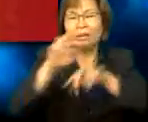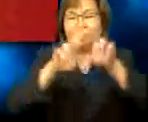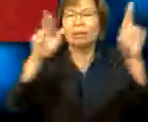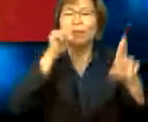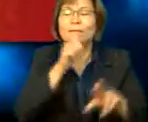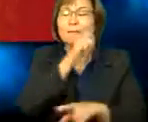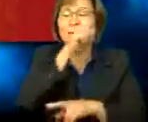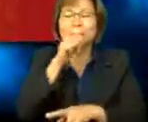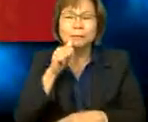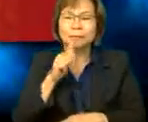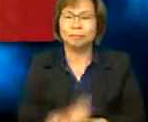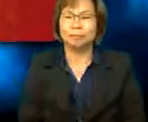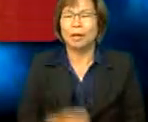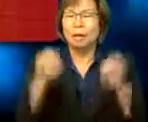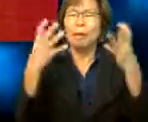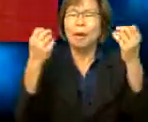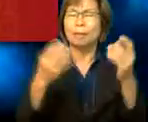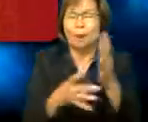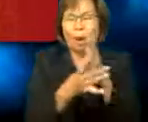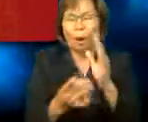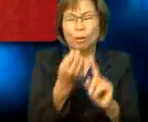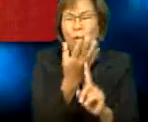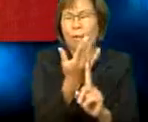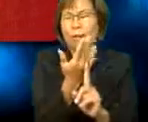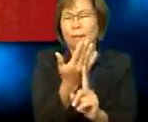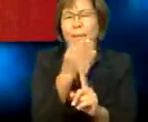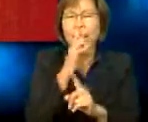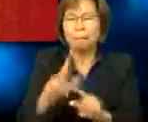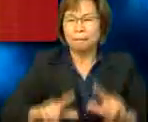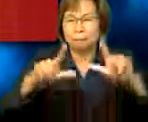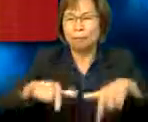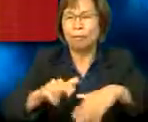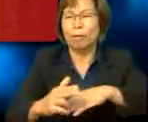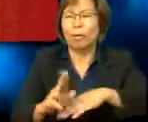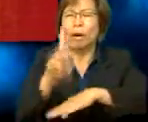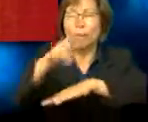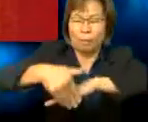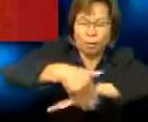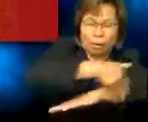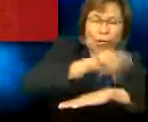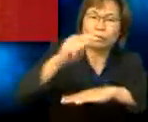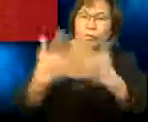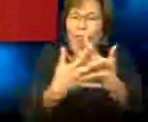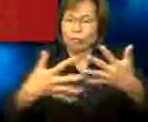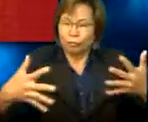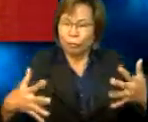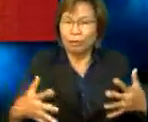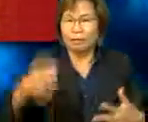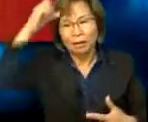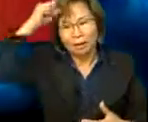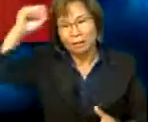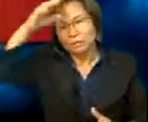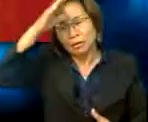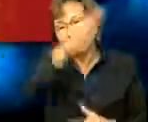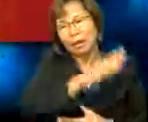Raya Puasa. Many oil lamps are put up along the fence.